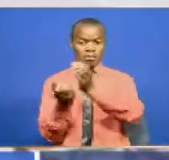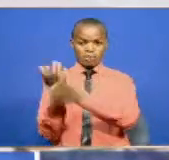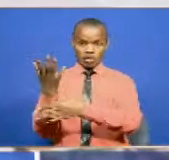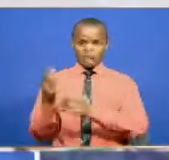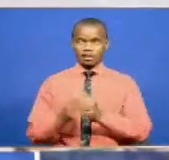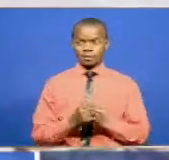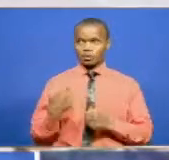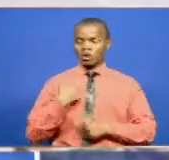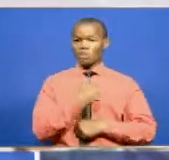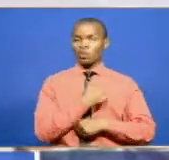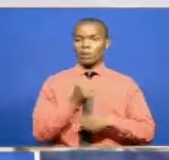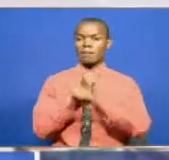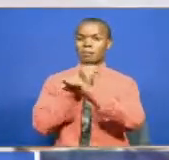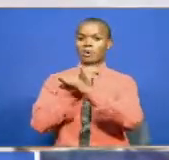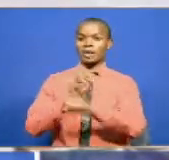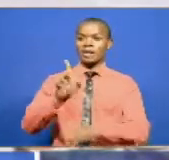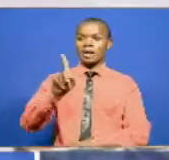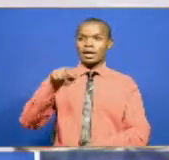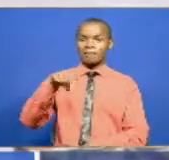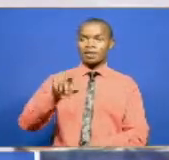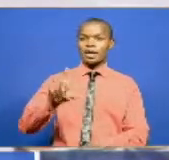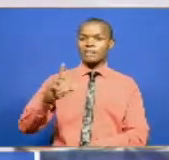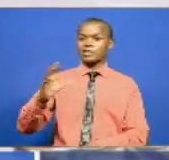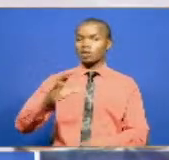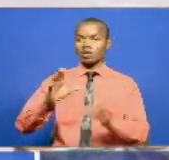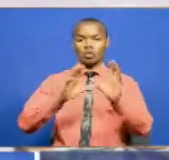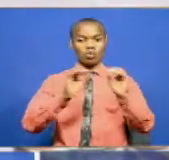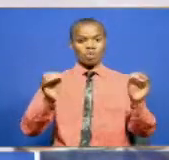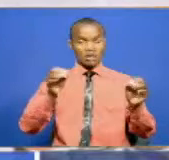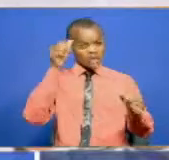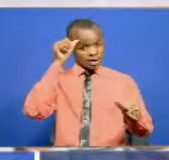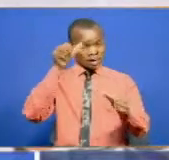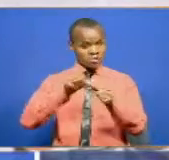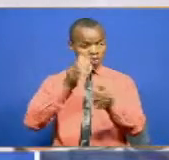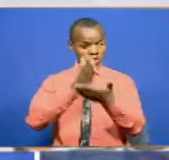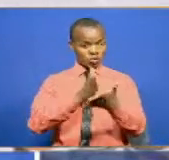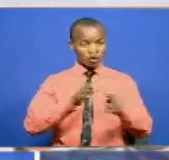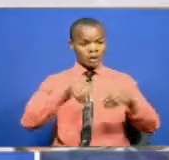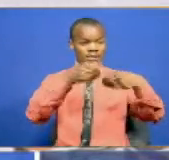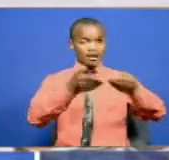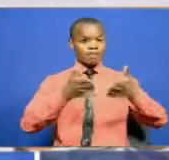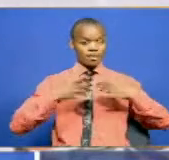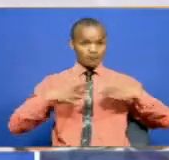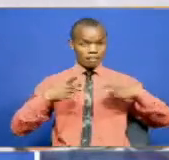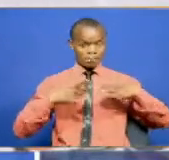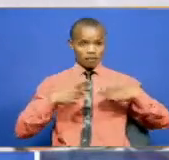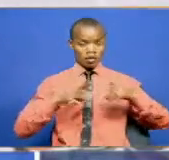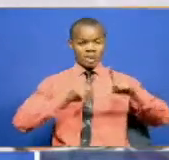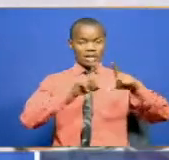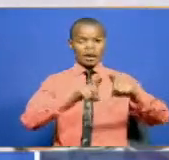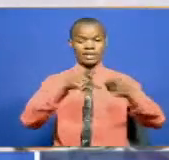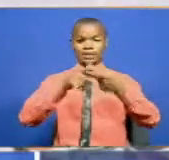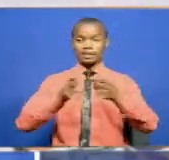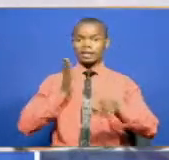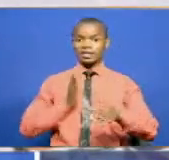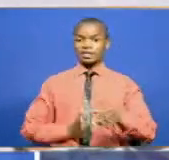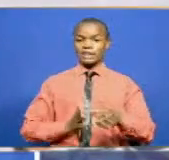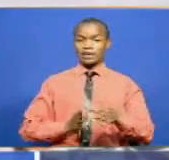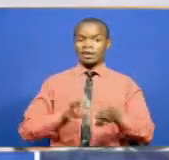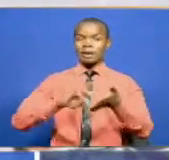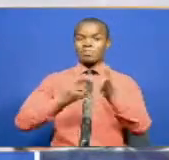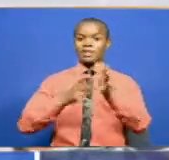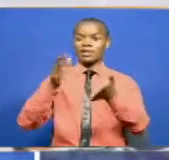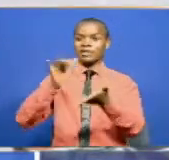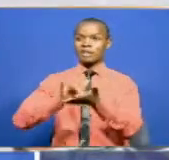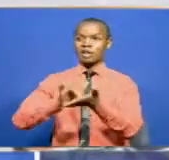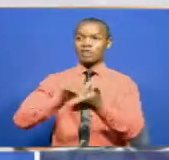way because remember we are licensing the people who are going out there to install. We have not said that because of this regulation you cannot install